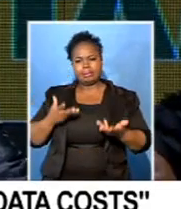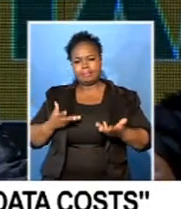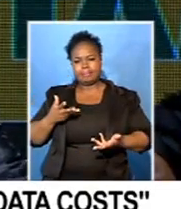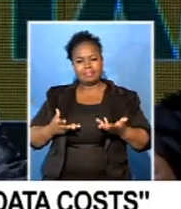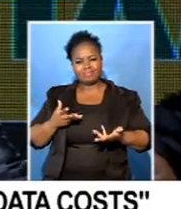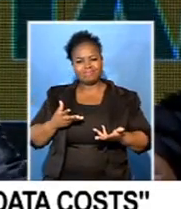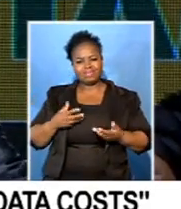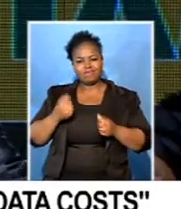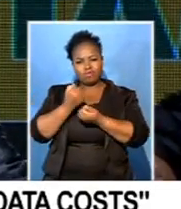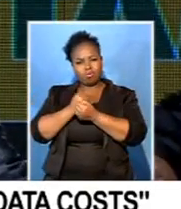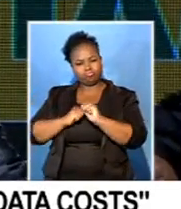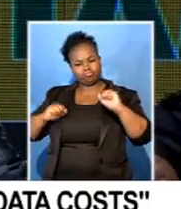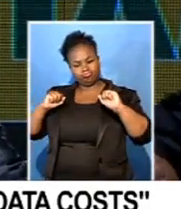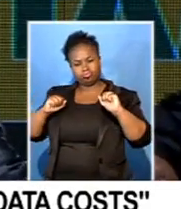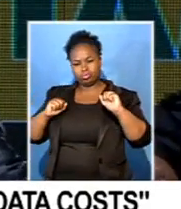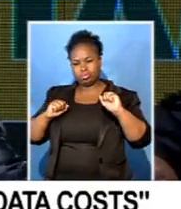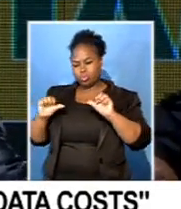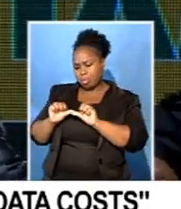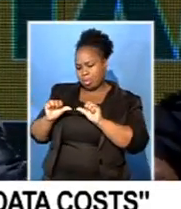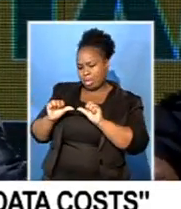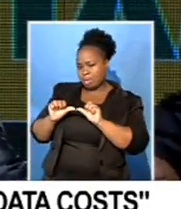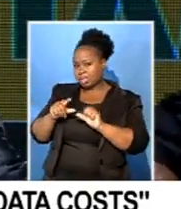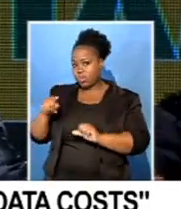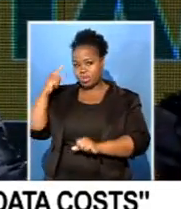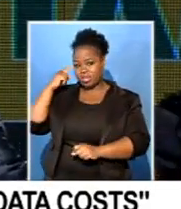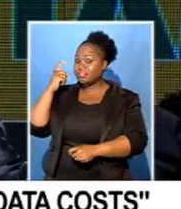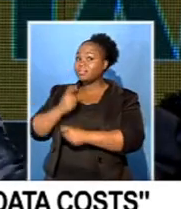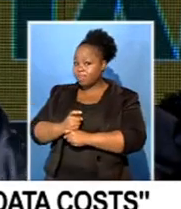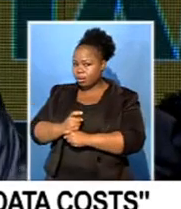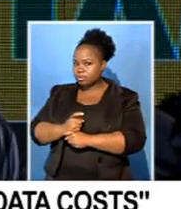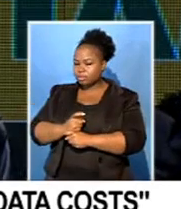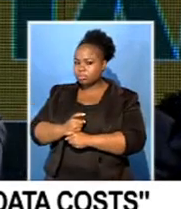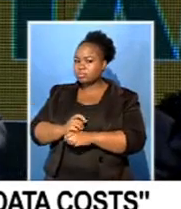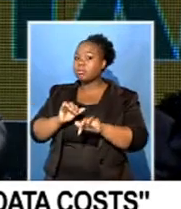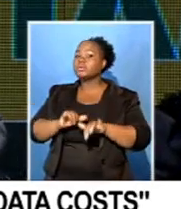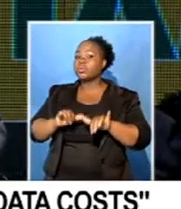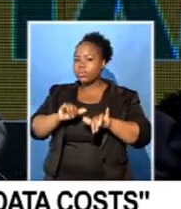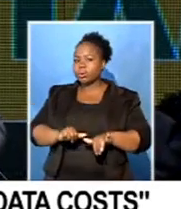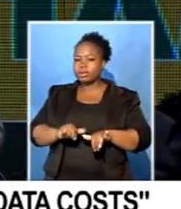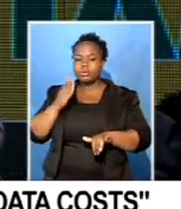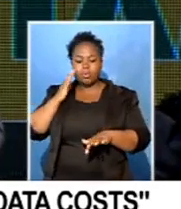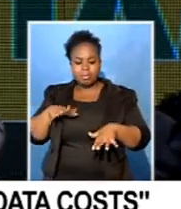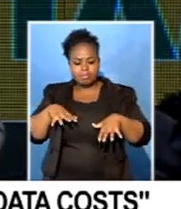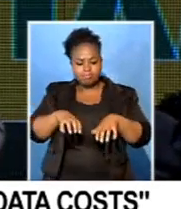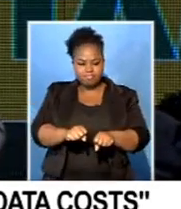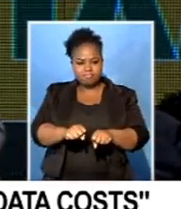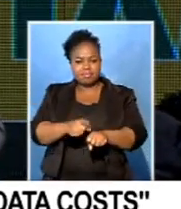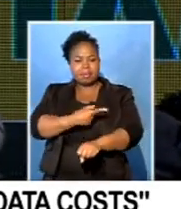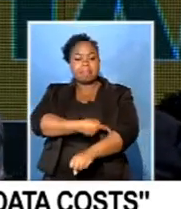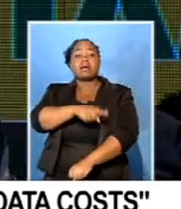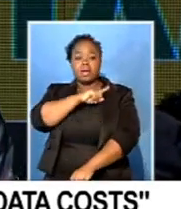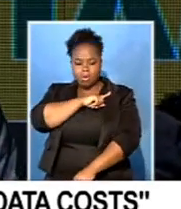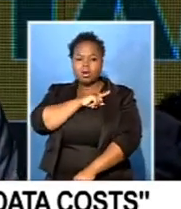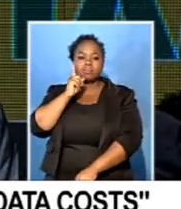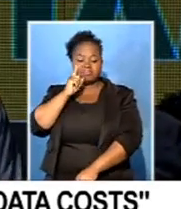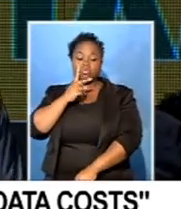liberation struggle. Wait until you are in power. I